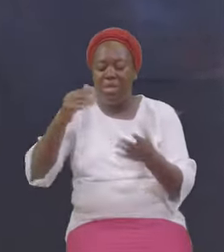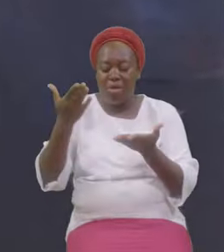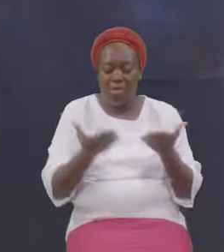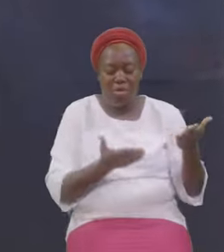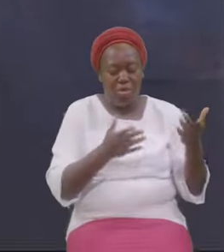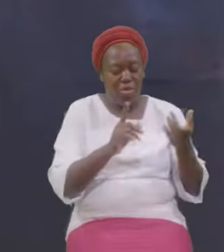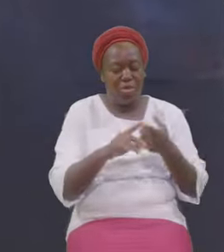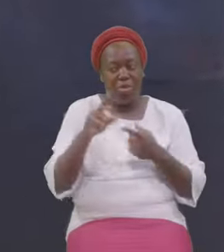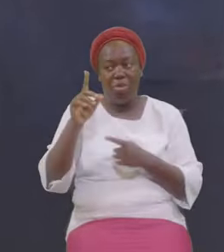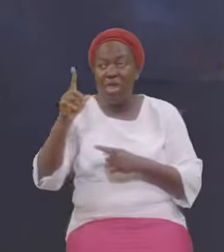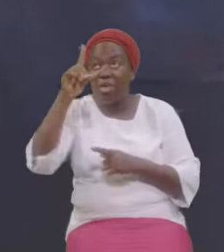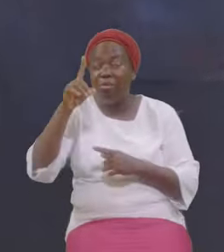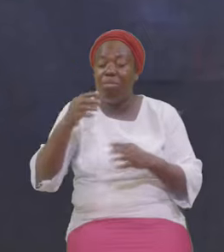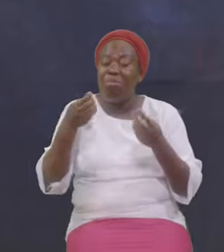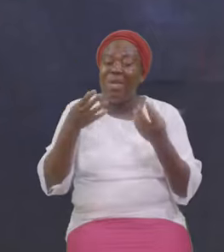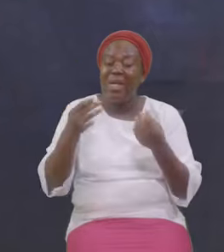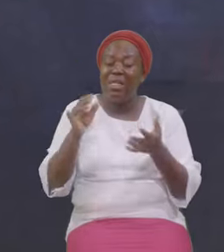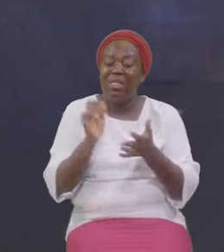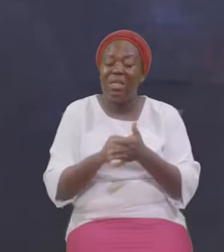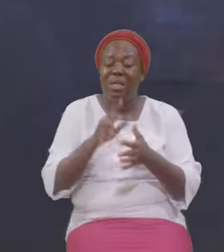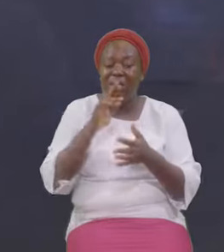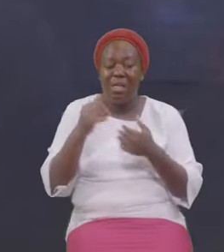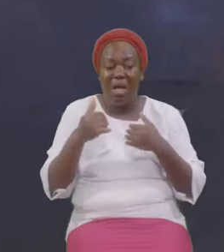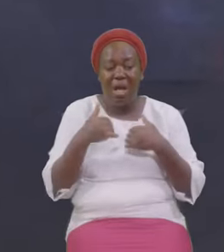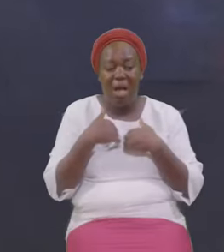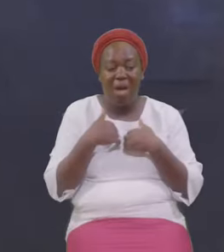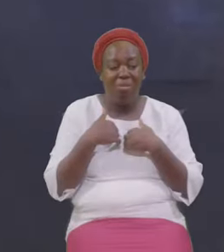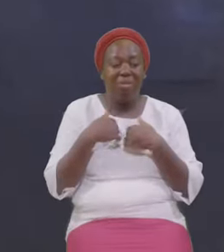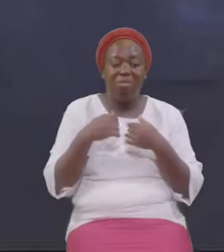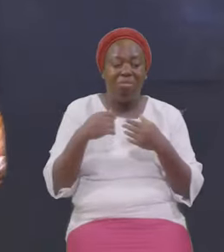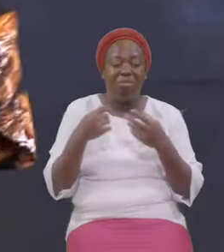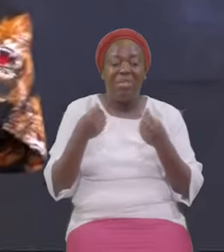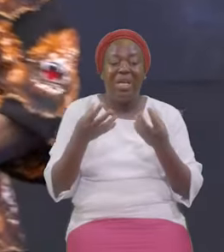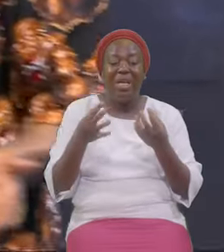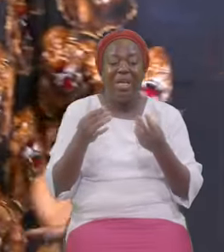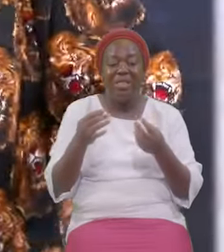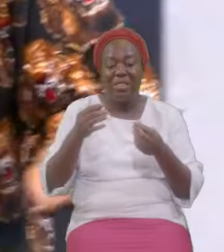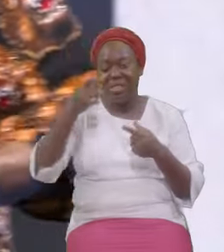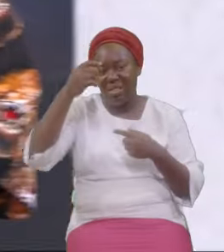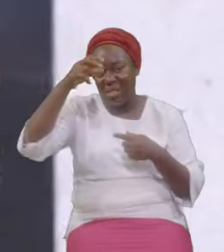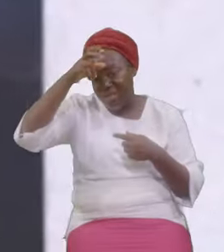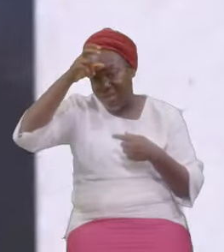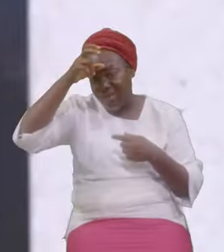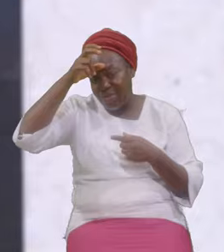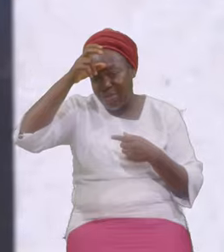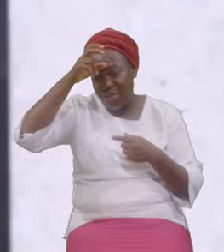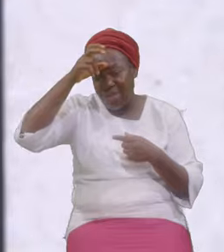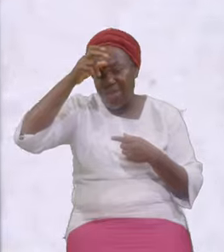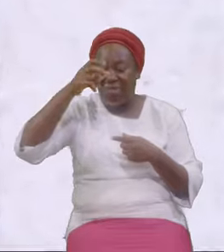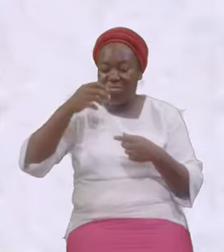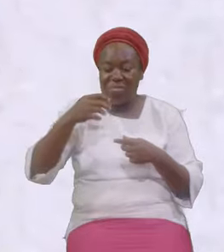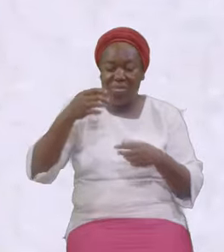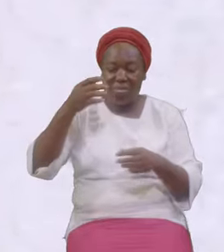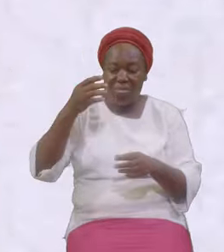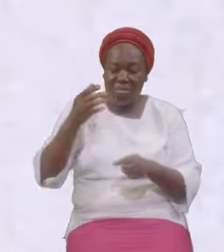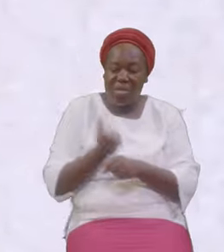many that were possessed with devils. Possessed with devils. That's